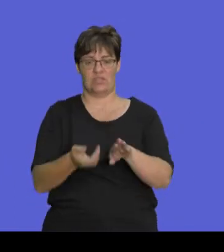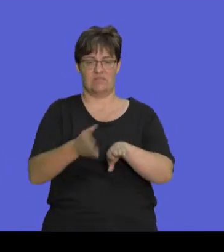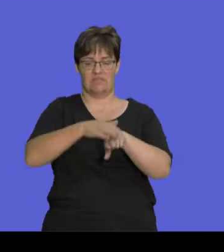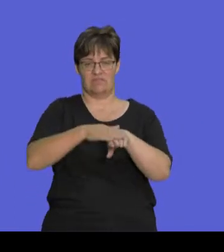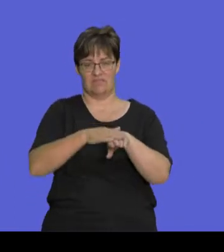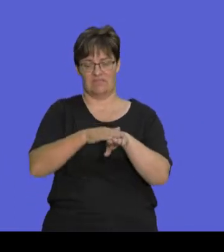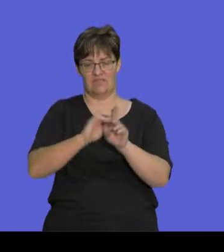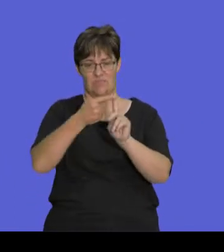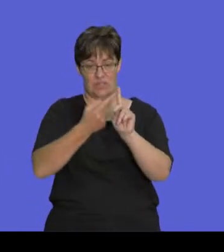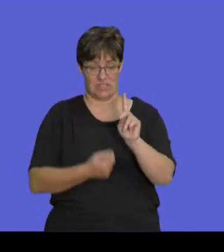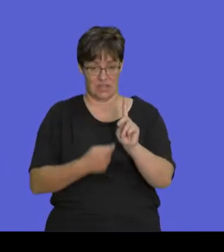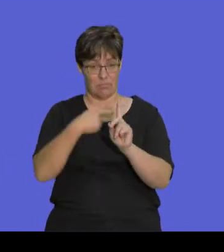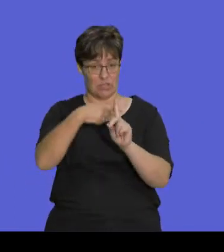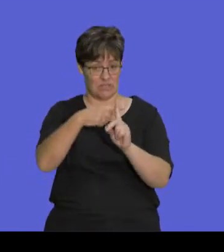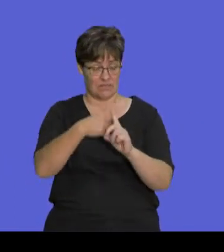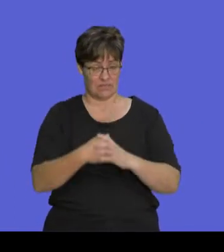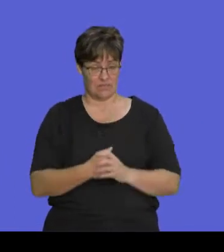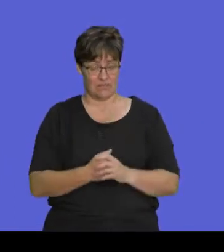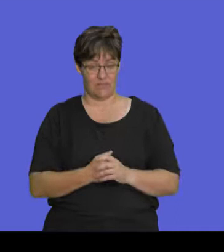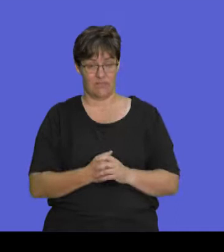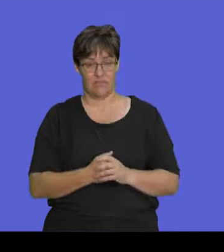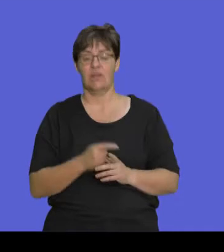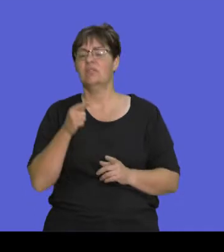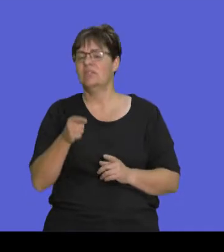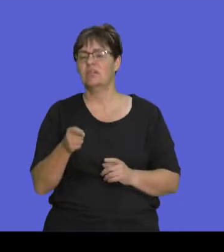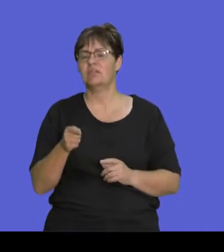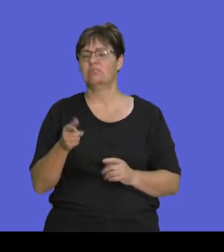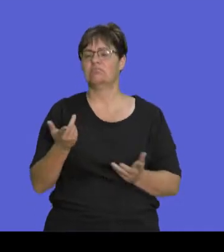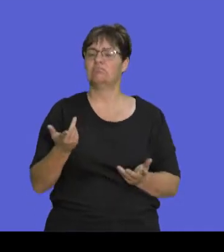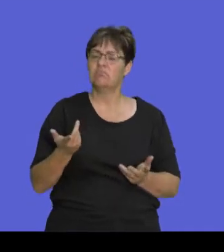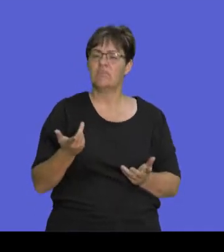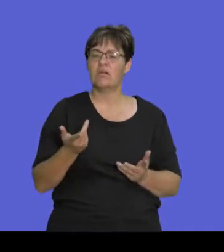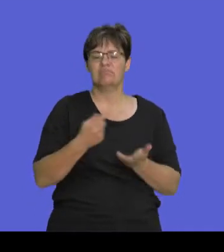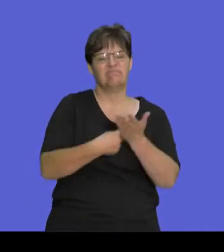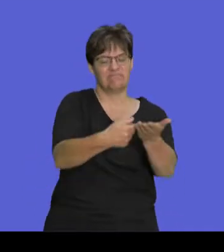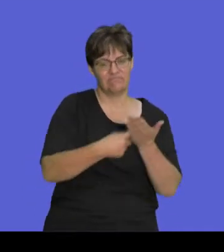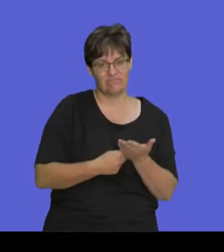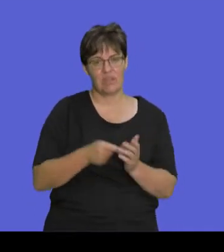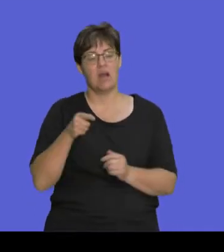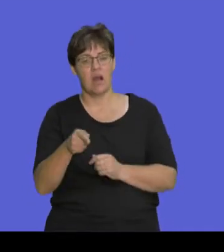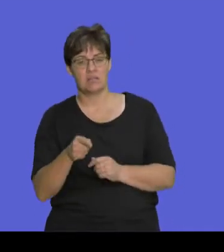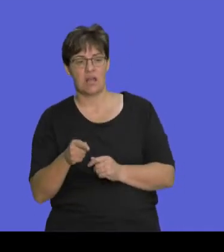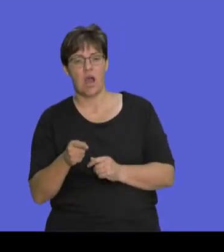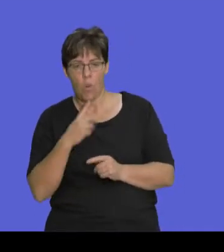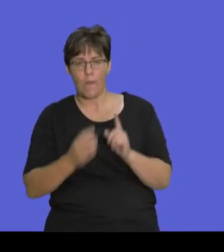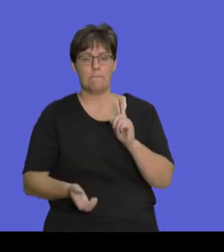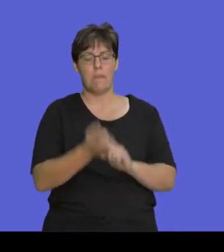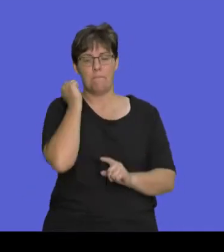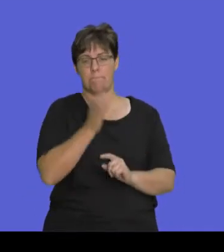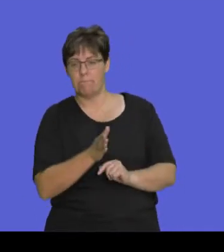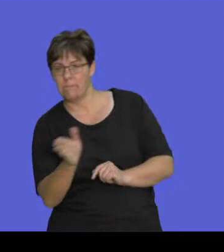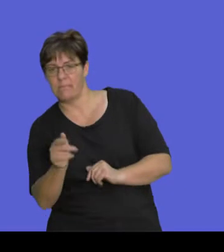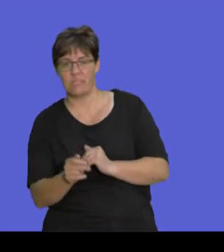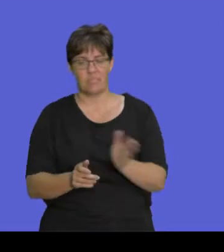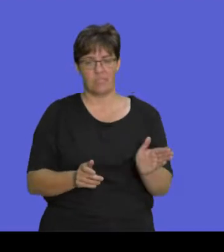positive point charge at that point. So this is basically what we talk about when we say, how do we determine